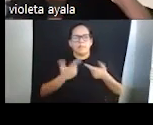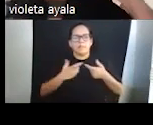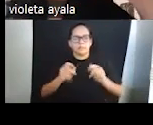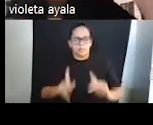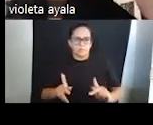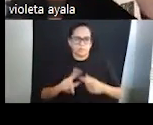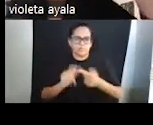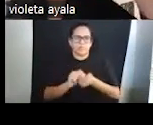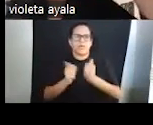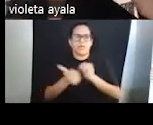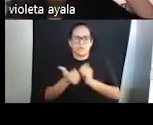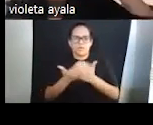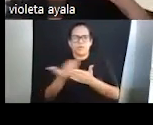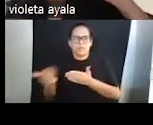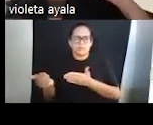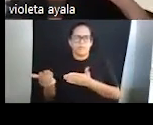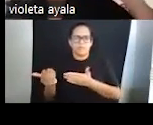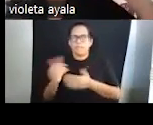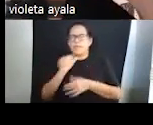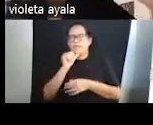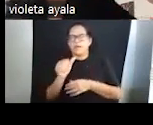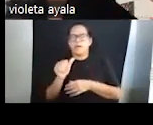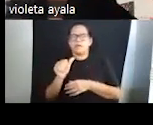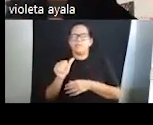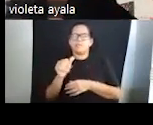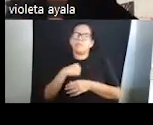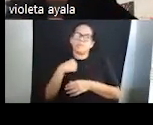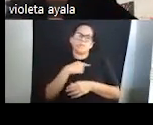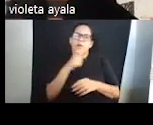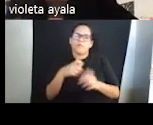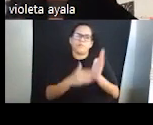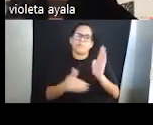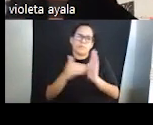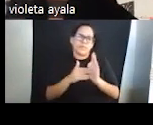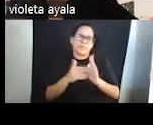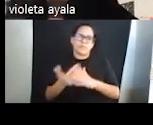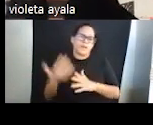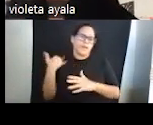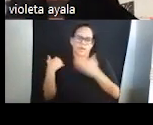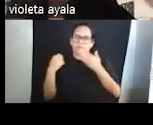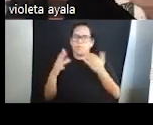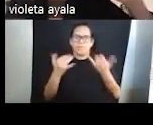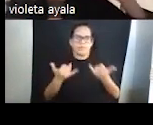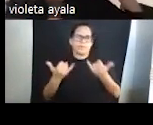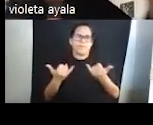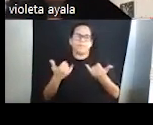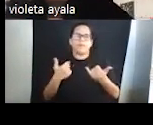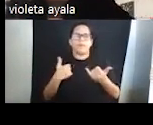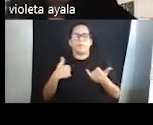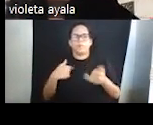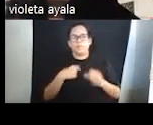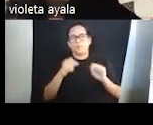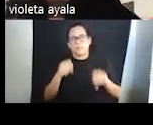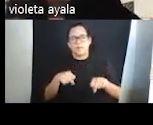to change things and not to, we don't have to repeat the past or the present. We can